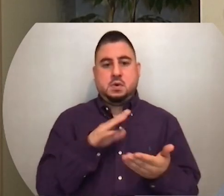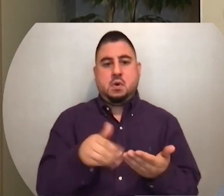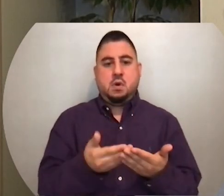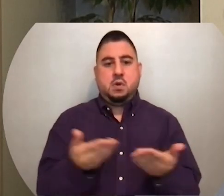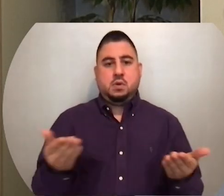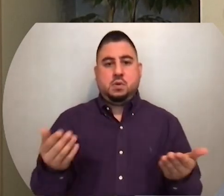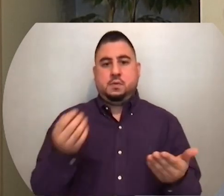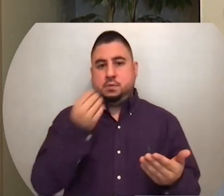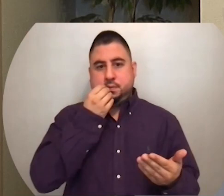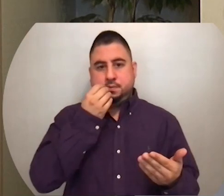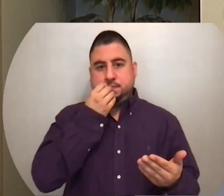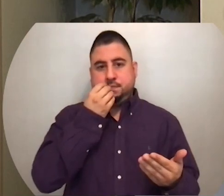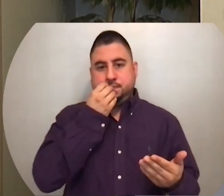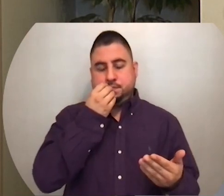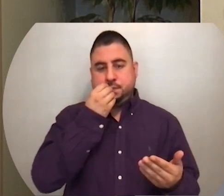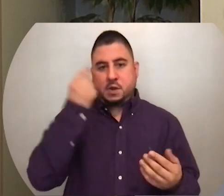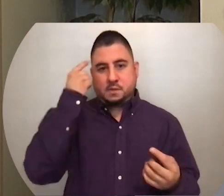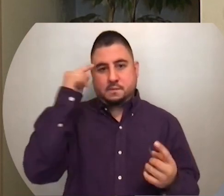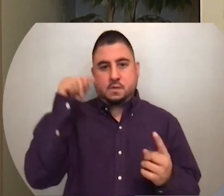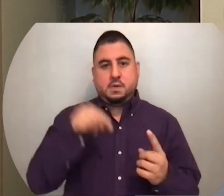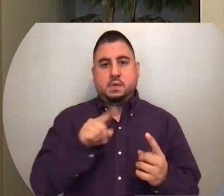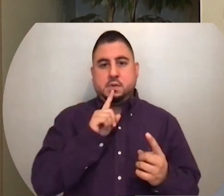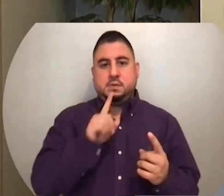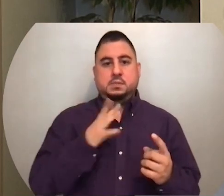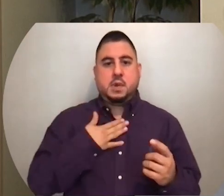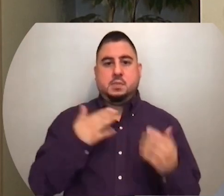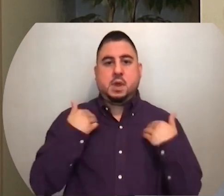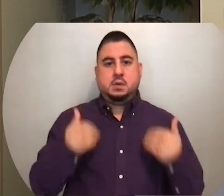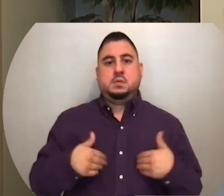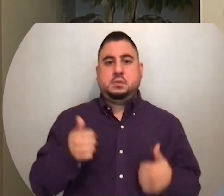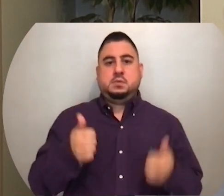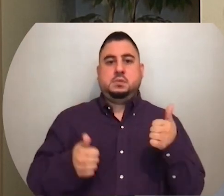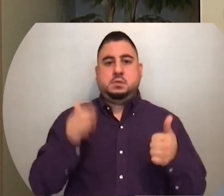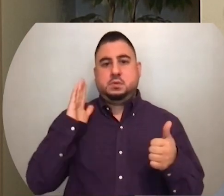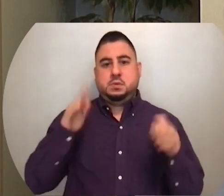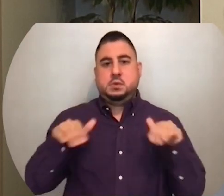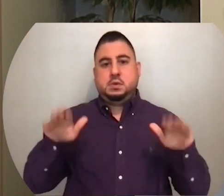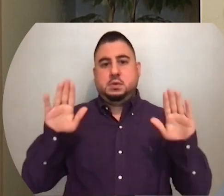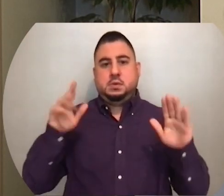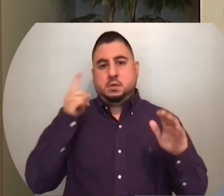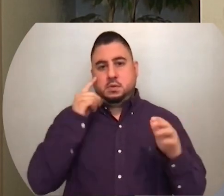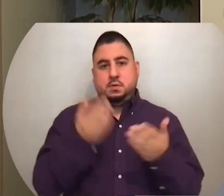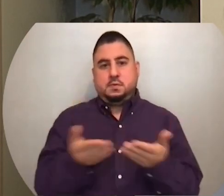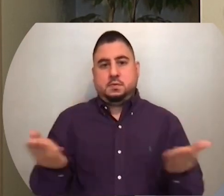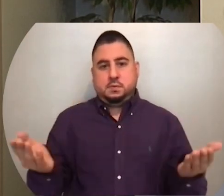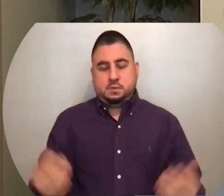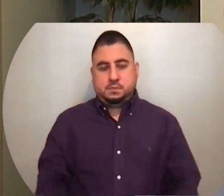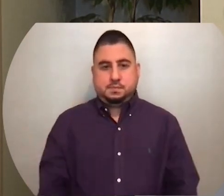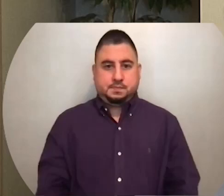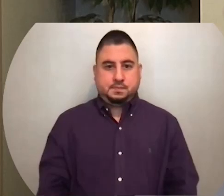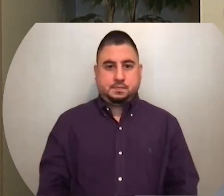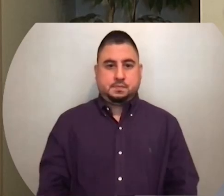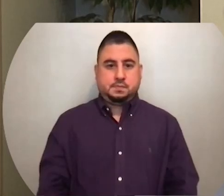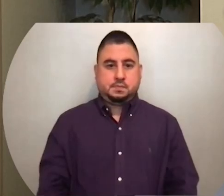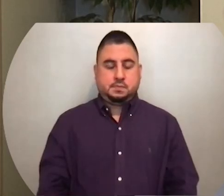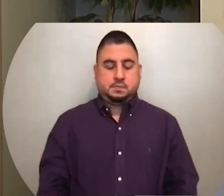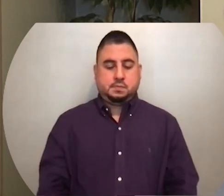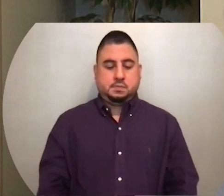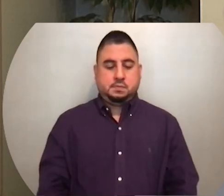"Take this, all of you, and eat of it, for this is my body, which will be given up for you."